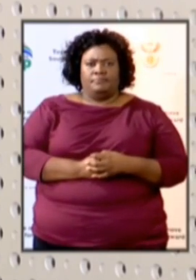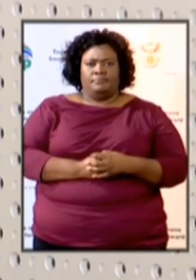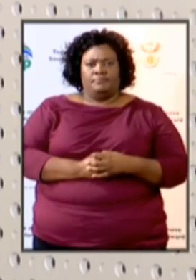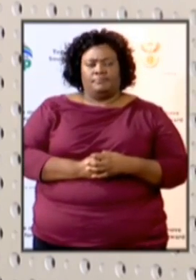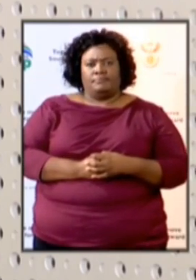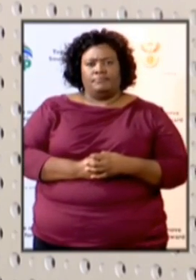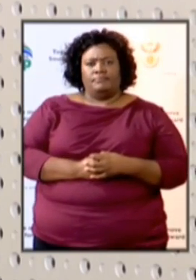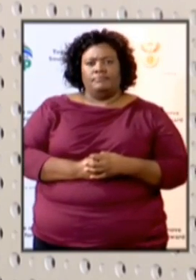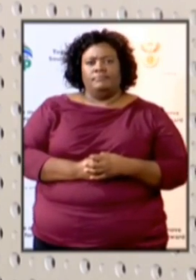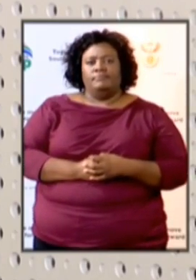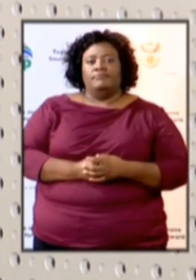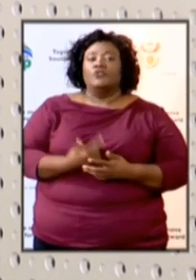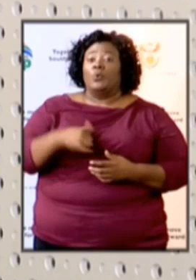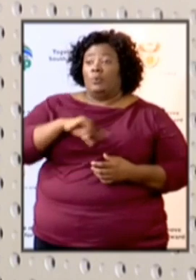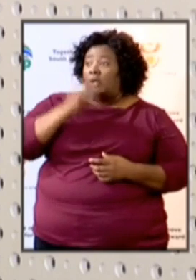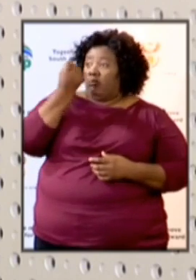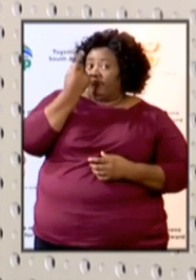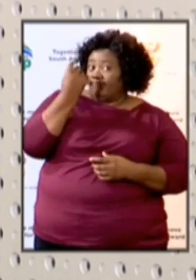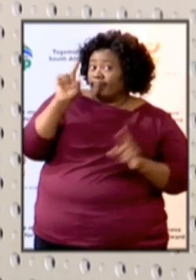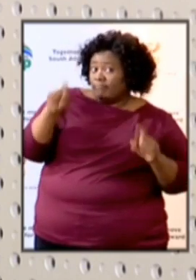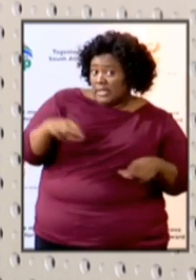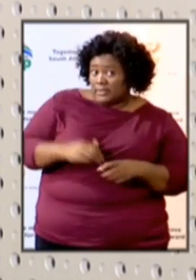So we must understand that.